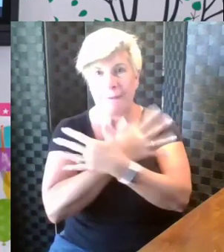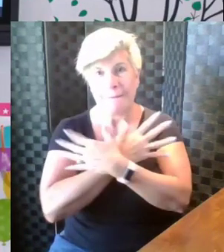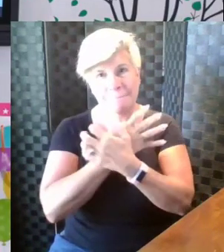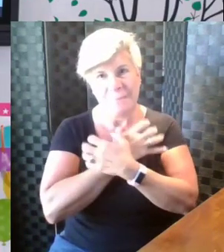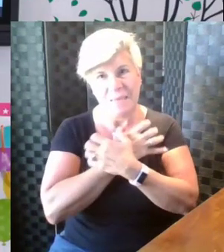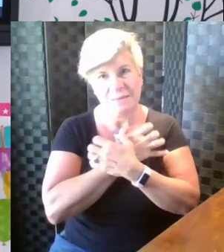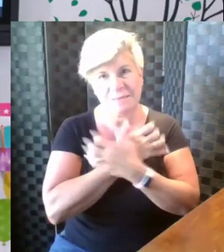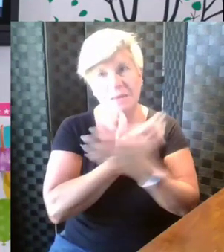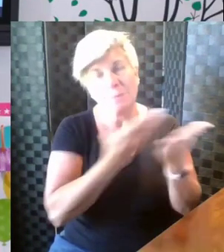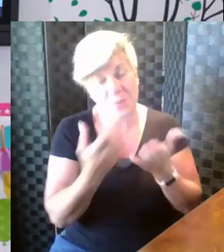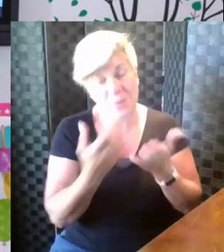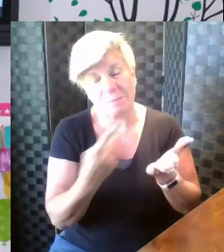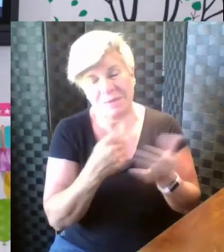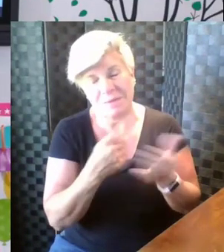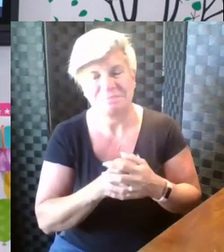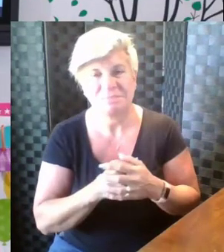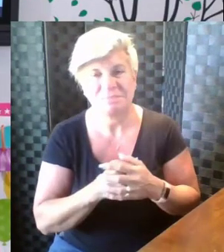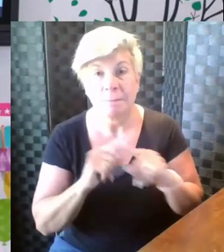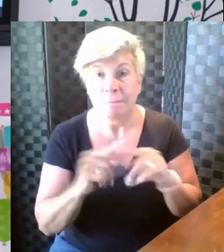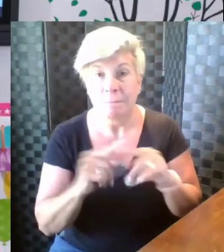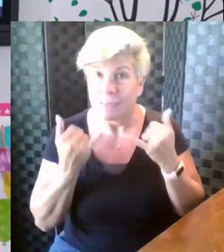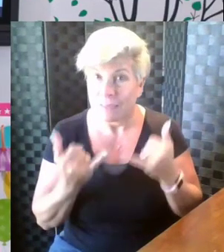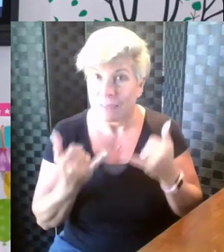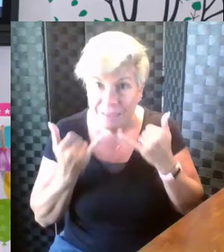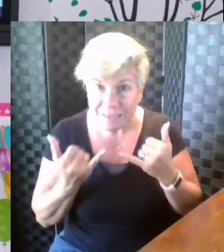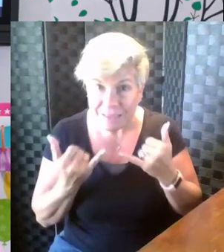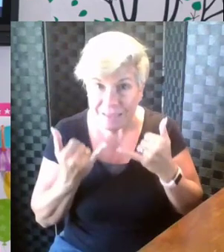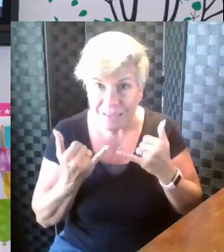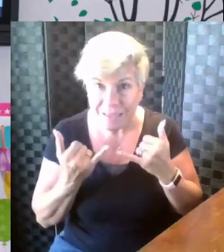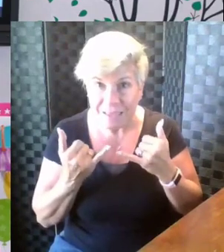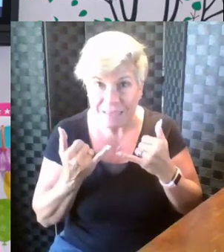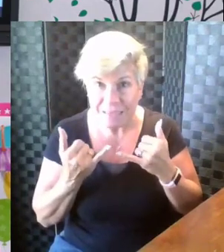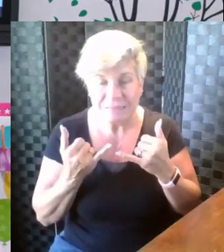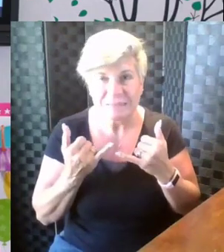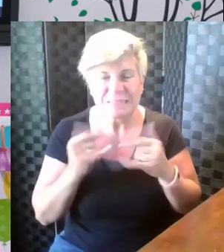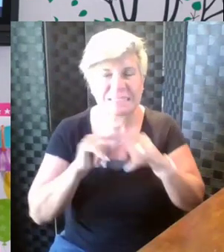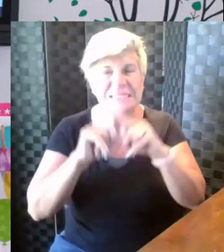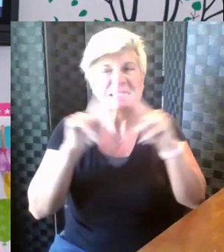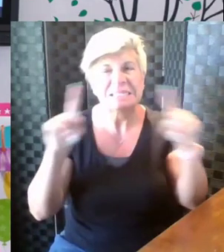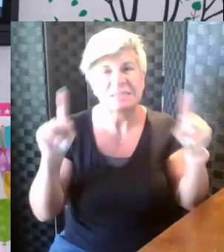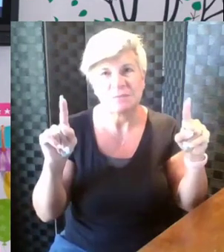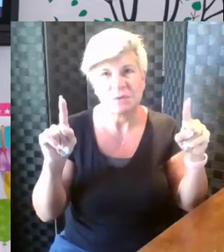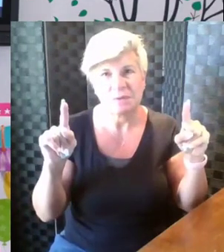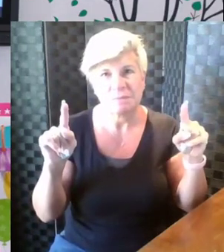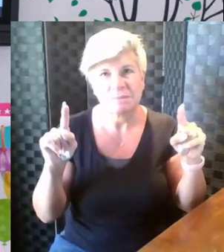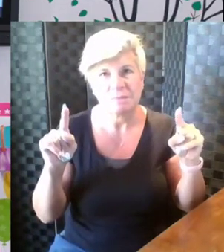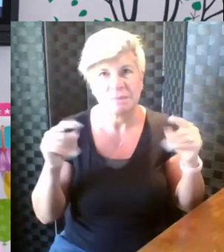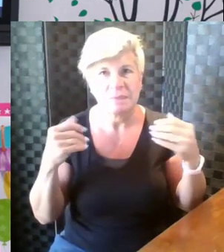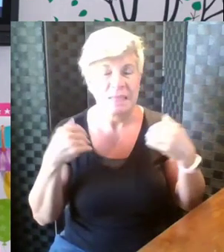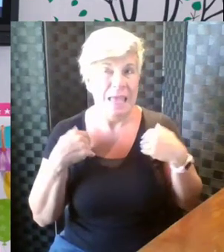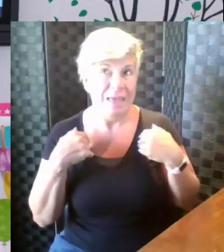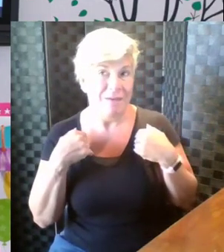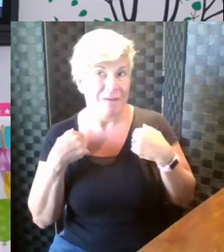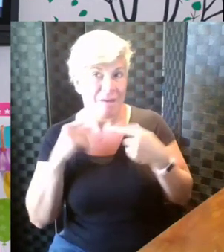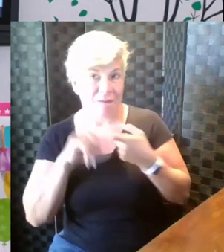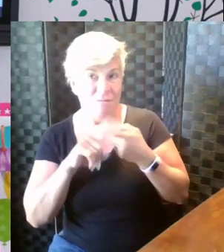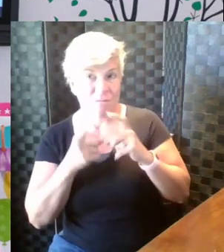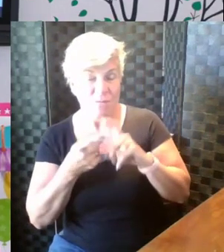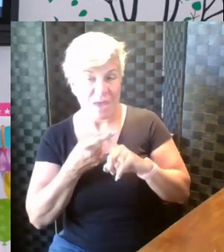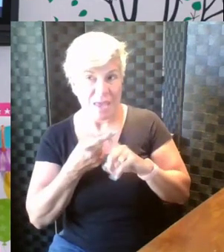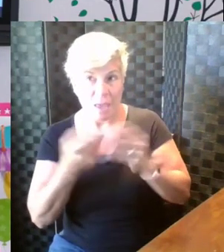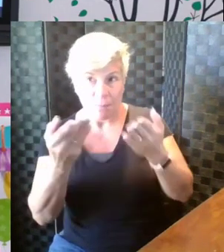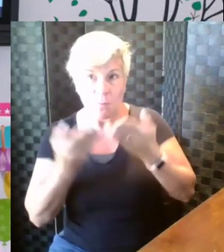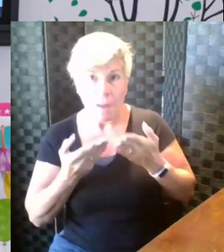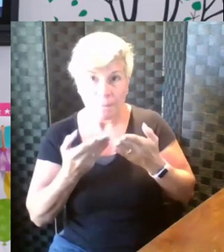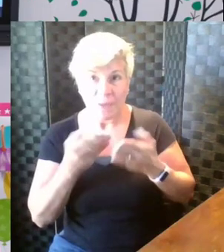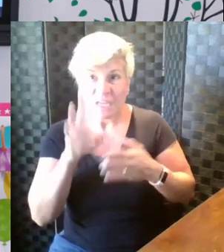a couple friends back. But this time, we're going to be doing something just a little different. I had a friend who brought me 2 birthday